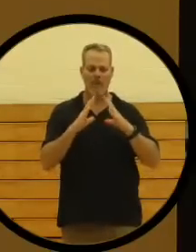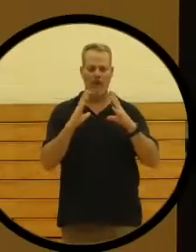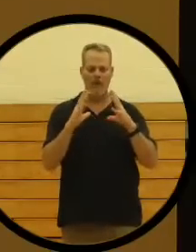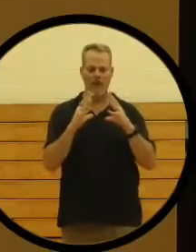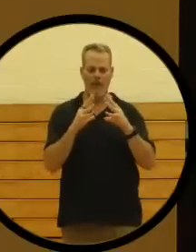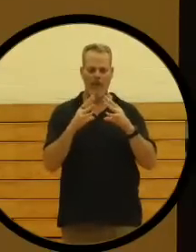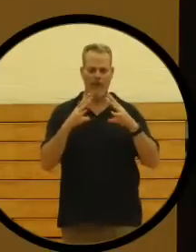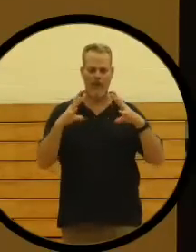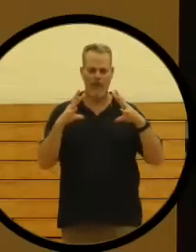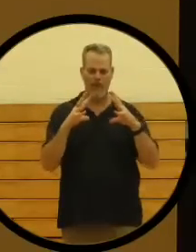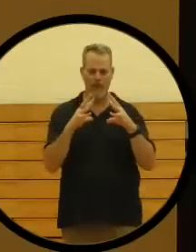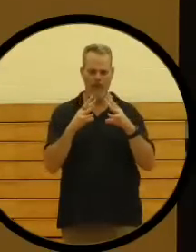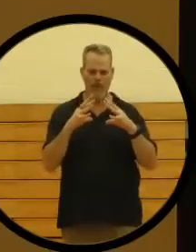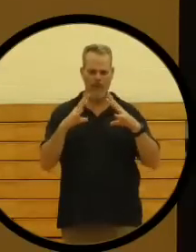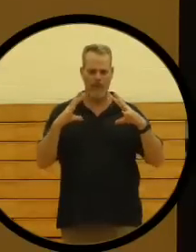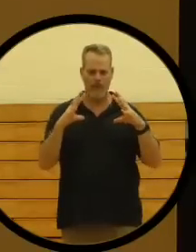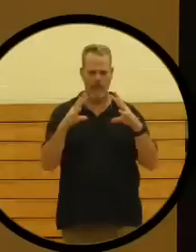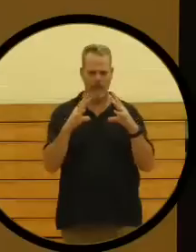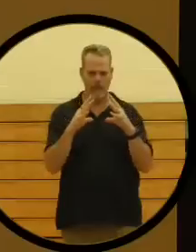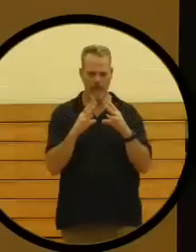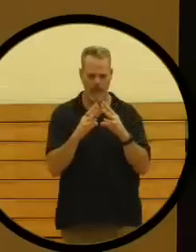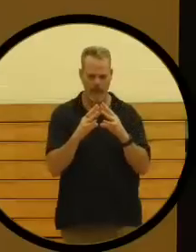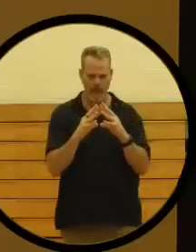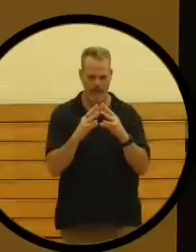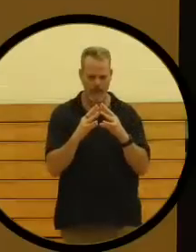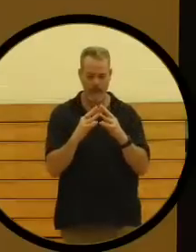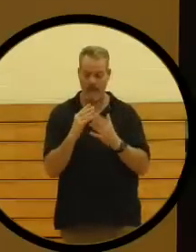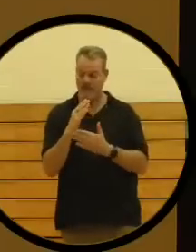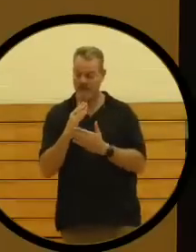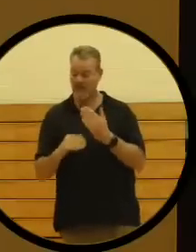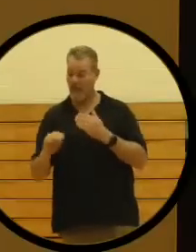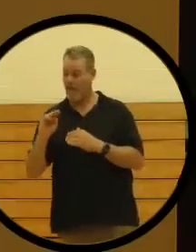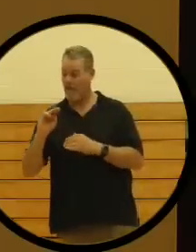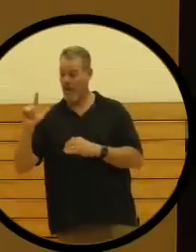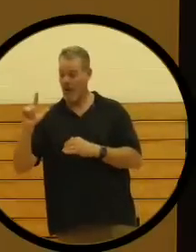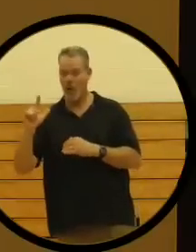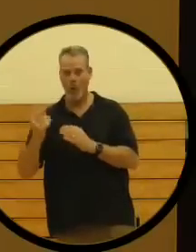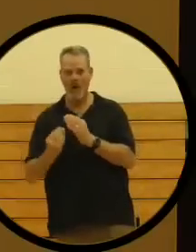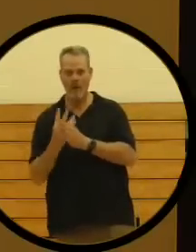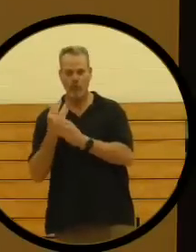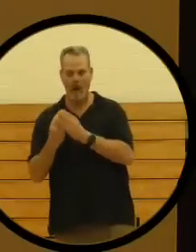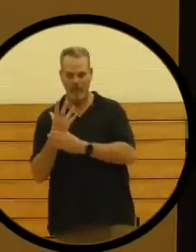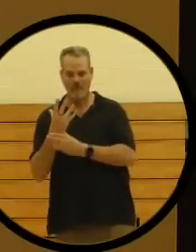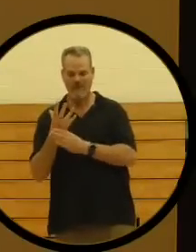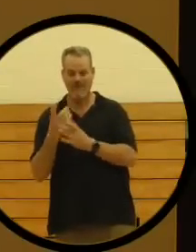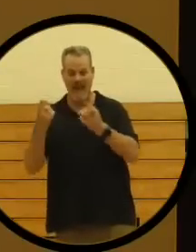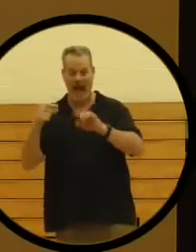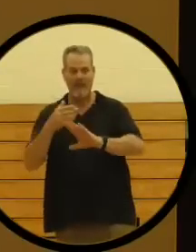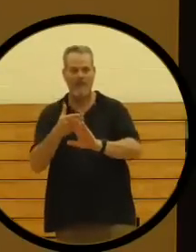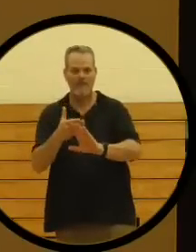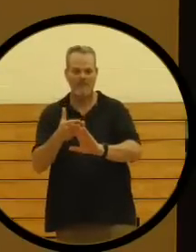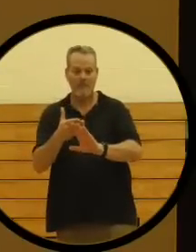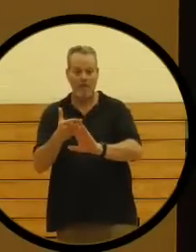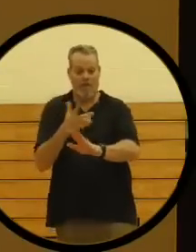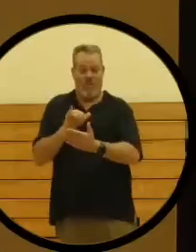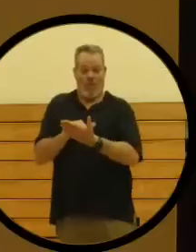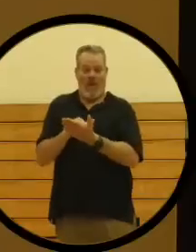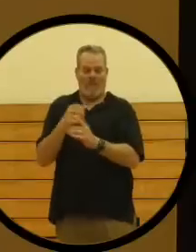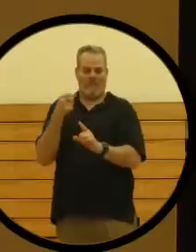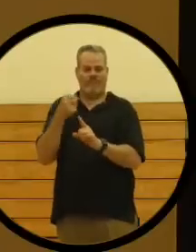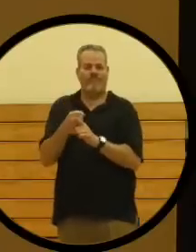tapered off in that. But we do know that some Mauna Loa eruptions are preceded by big earthquakes, like magnitude 6